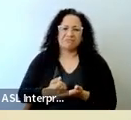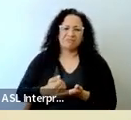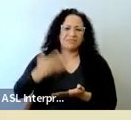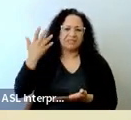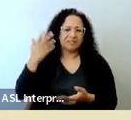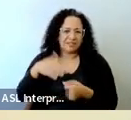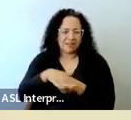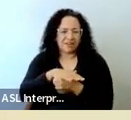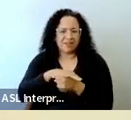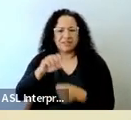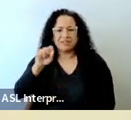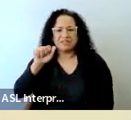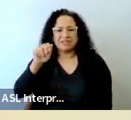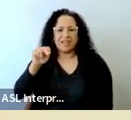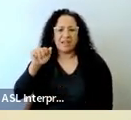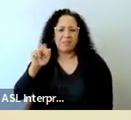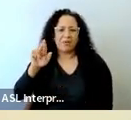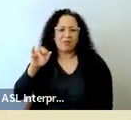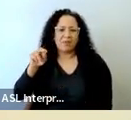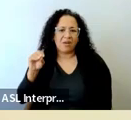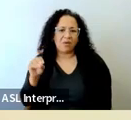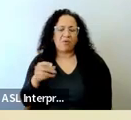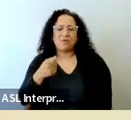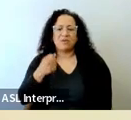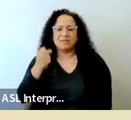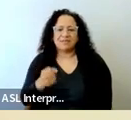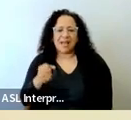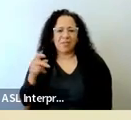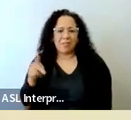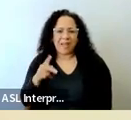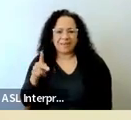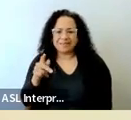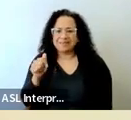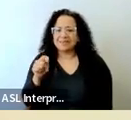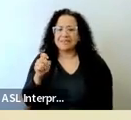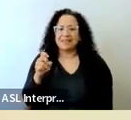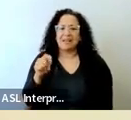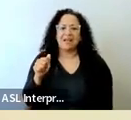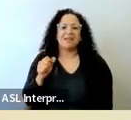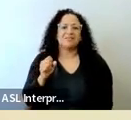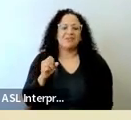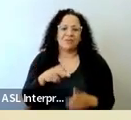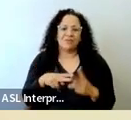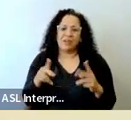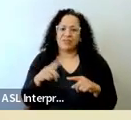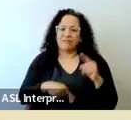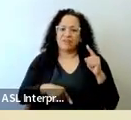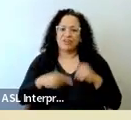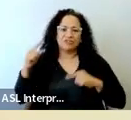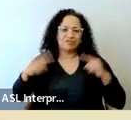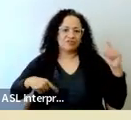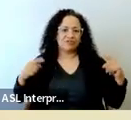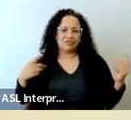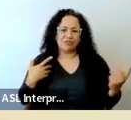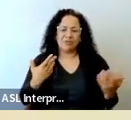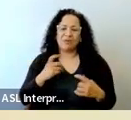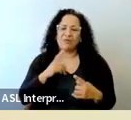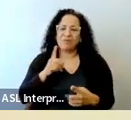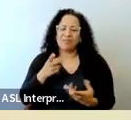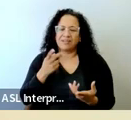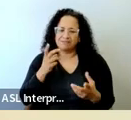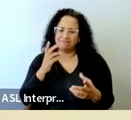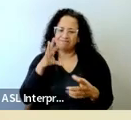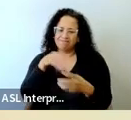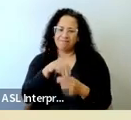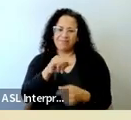San Marino. We serve South Pasadena. So we are very diverse, and we wanted to really capture that in this pilot with